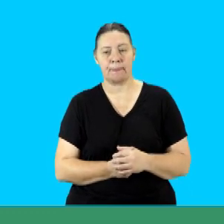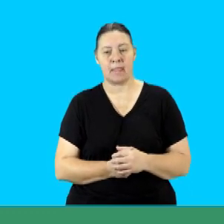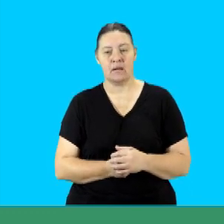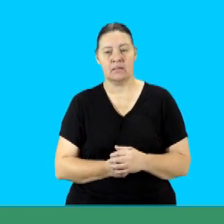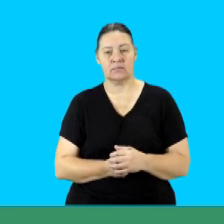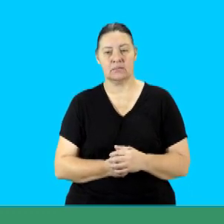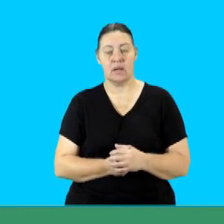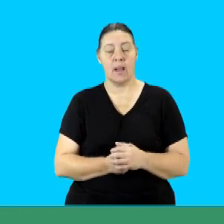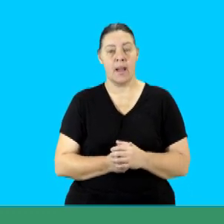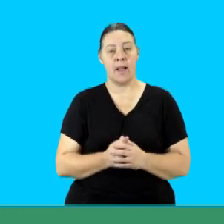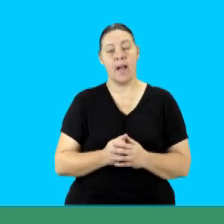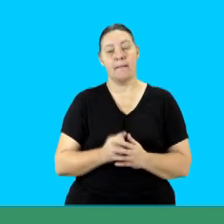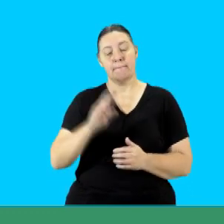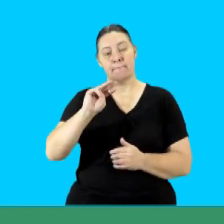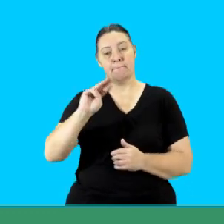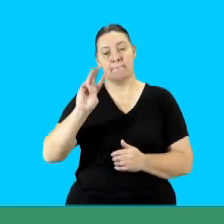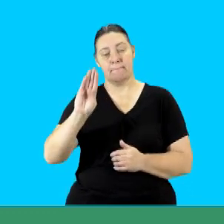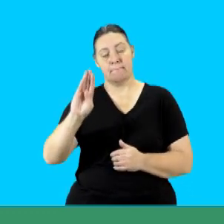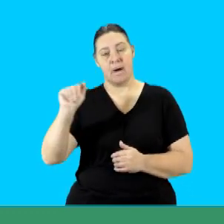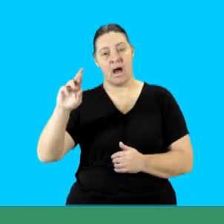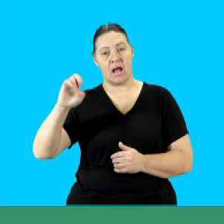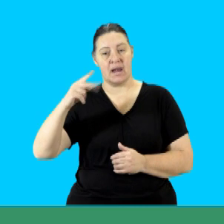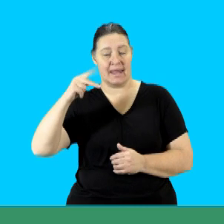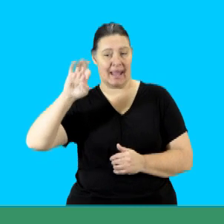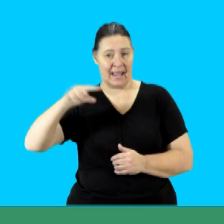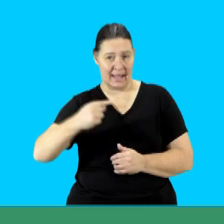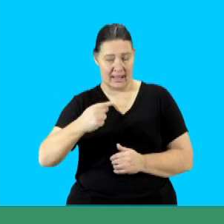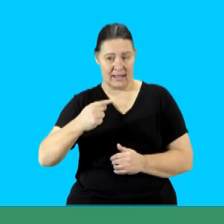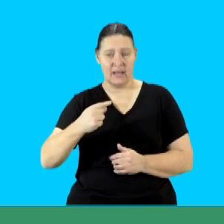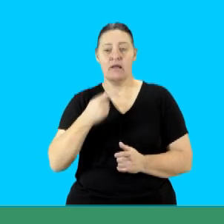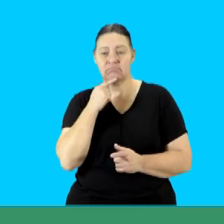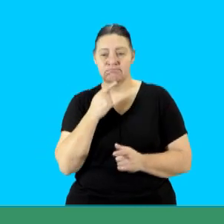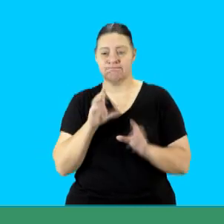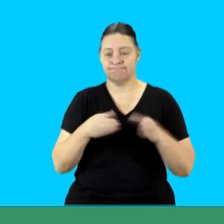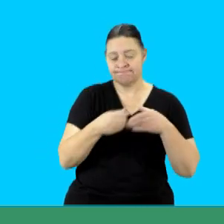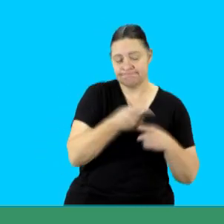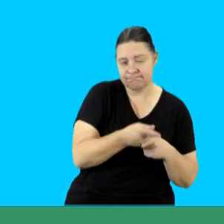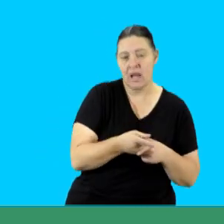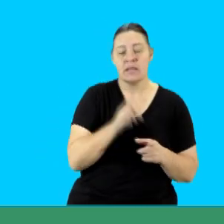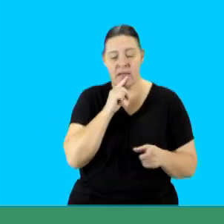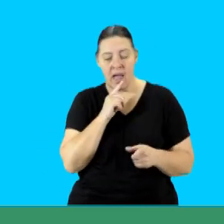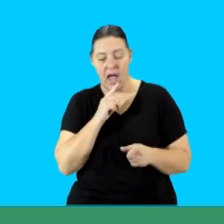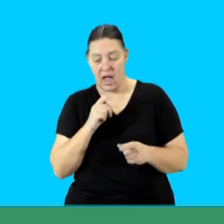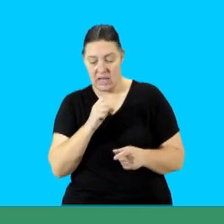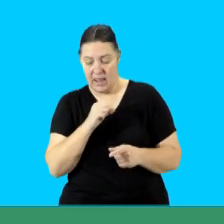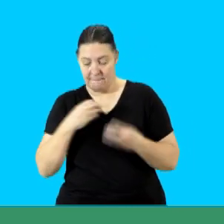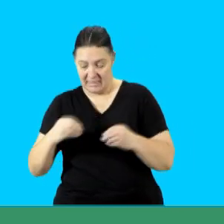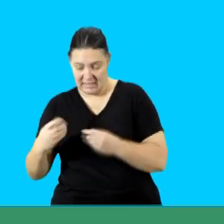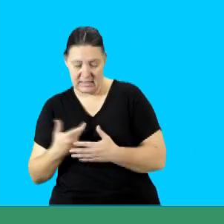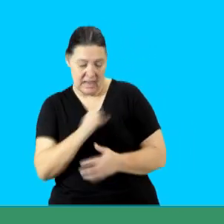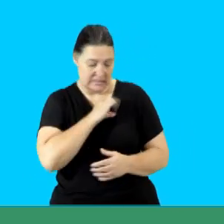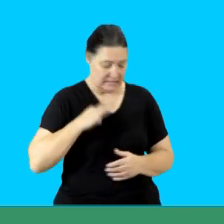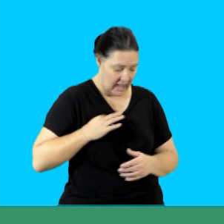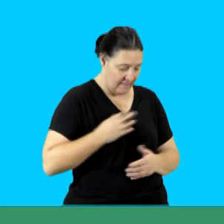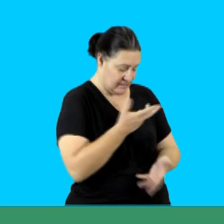Bargaining sessions between management and unions. These sessions enable employees to negotiate with employers as a group